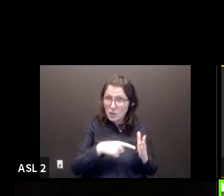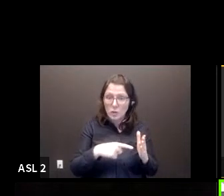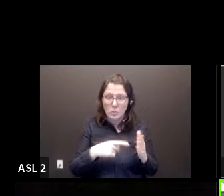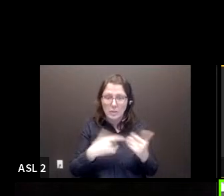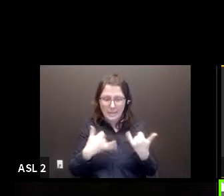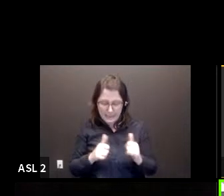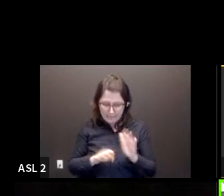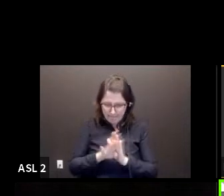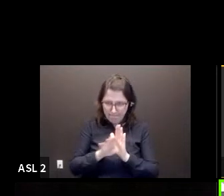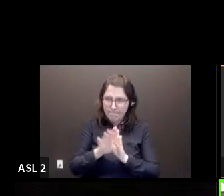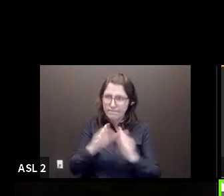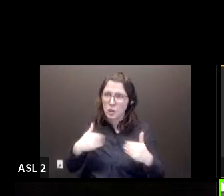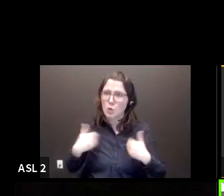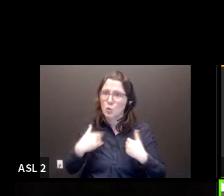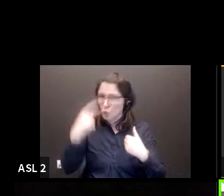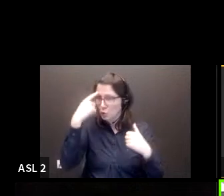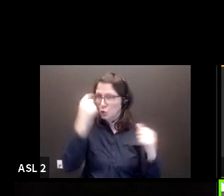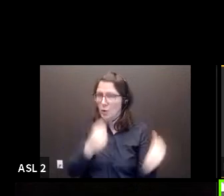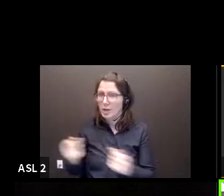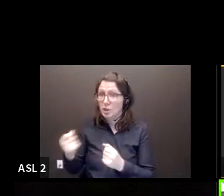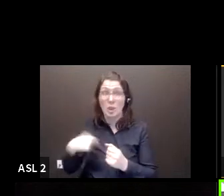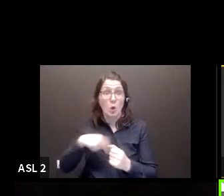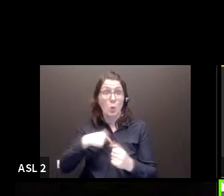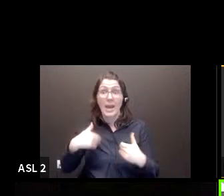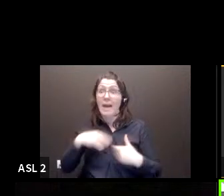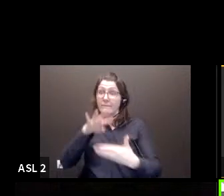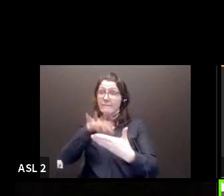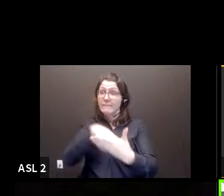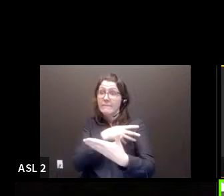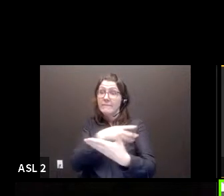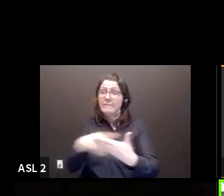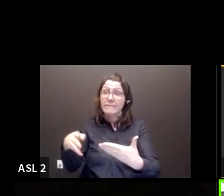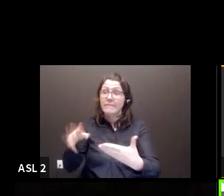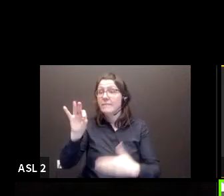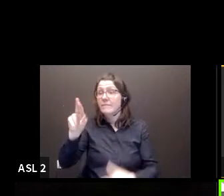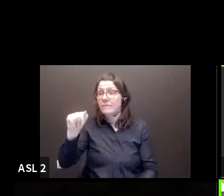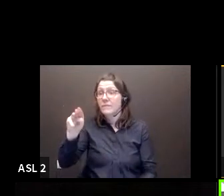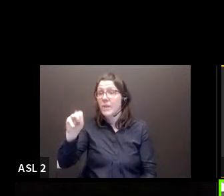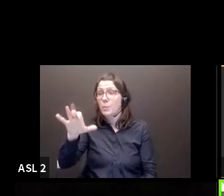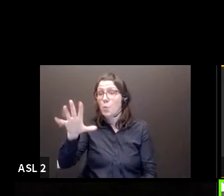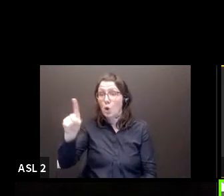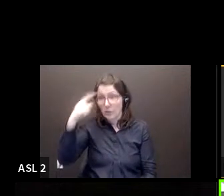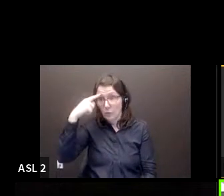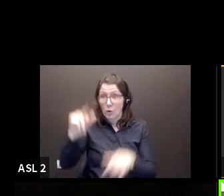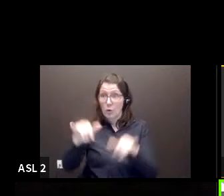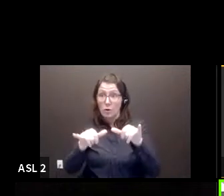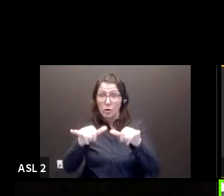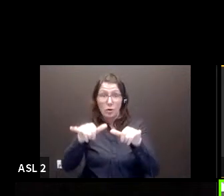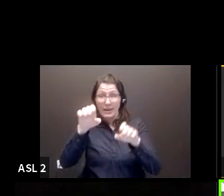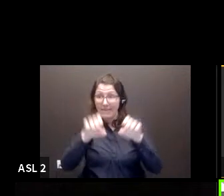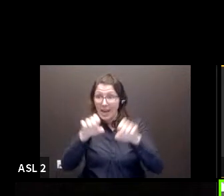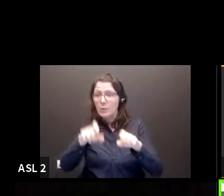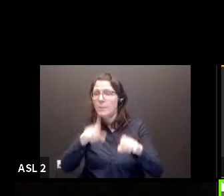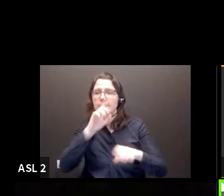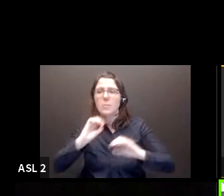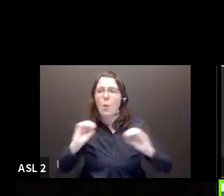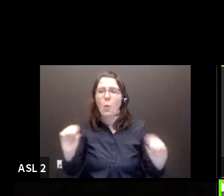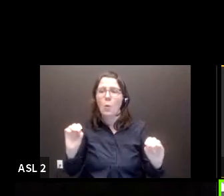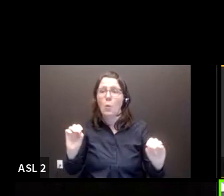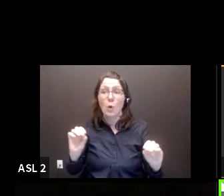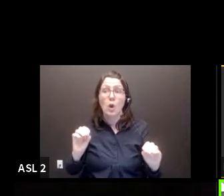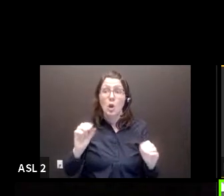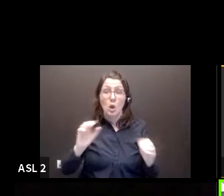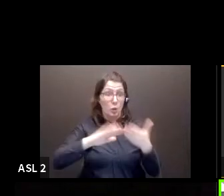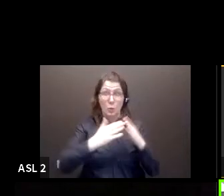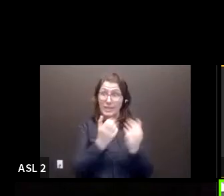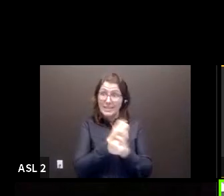the short answer is do we have an evaluation framework for you no we don't again that's a component of the community safety well-being director when they come in they will continue